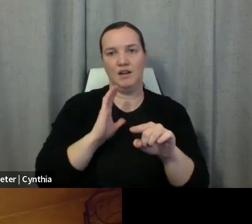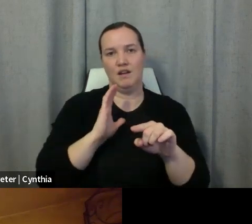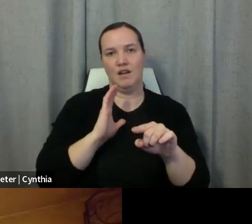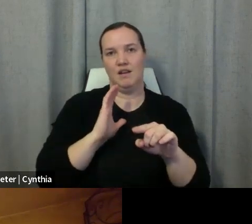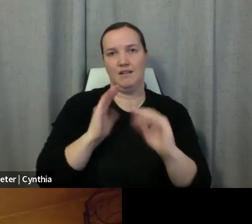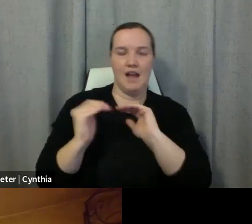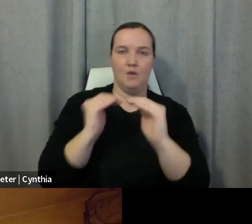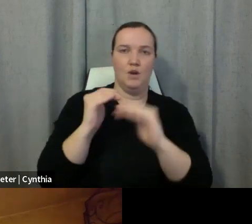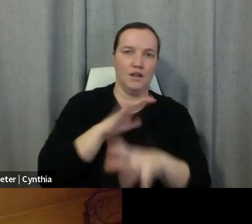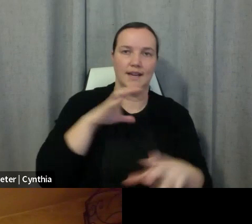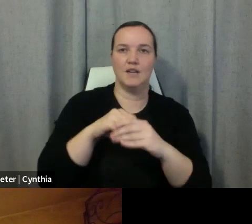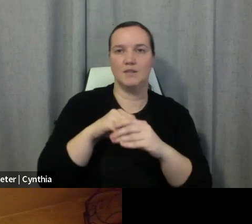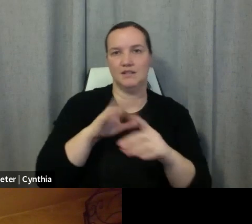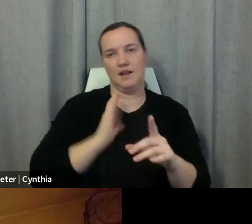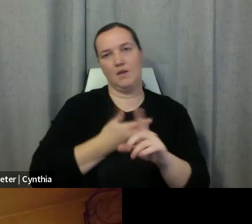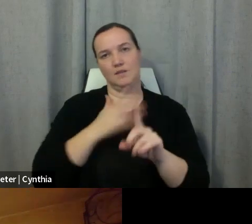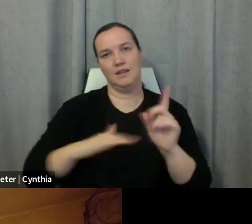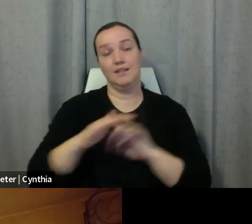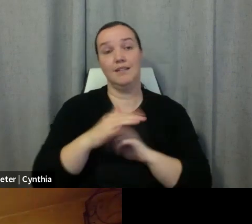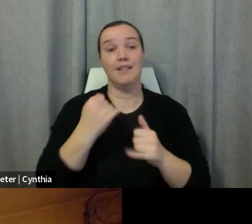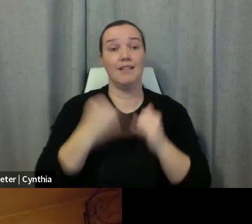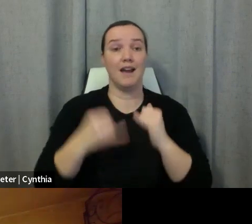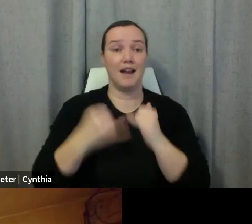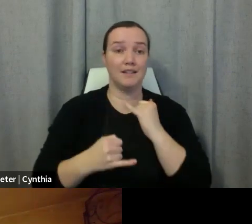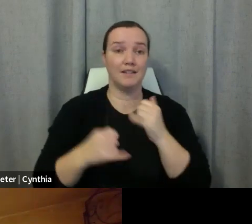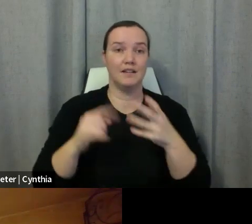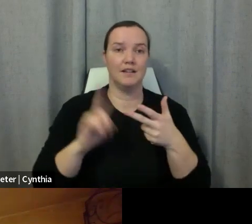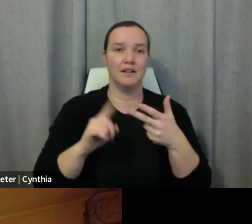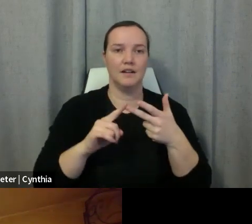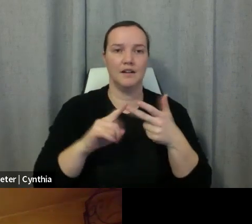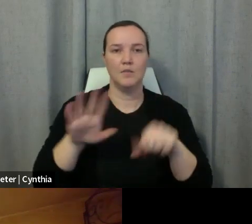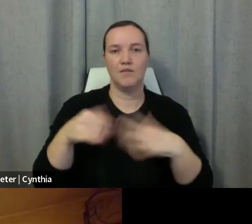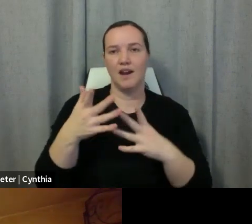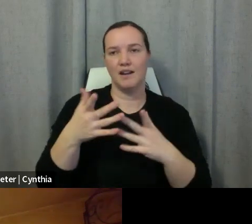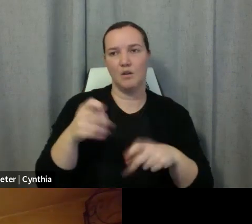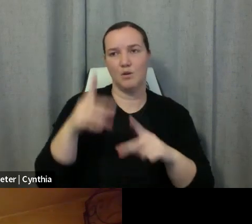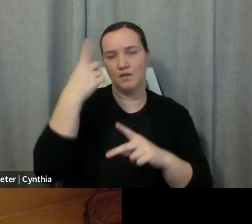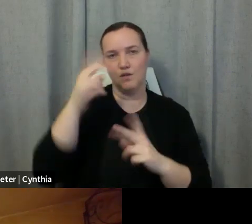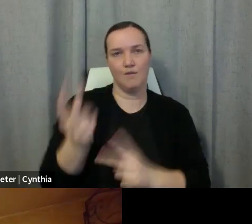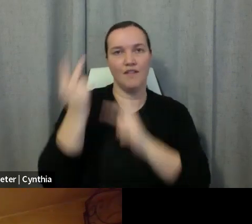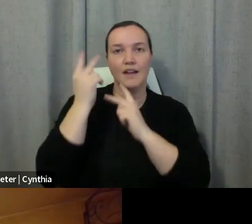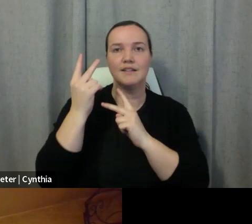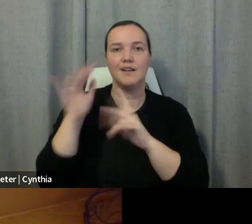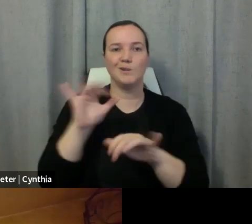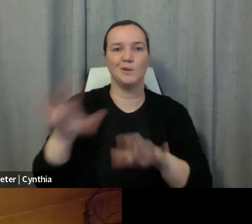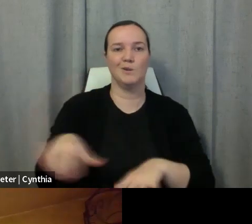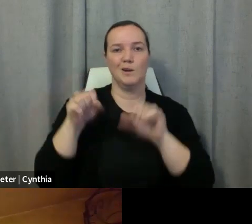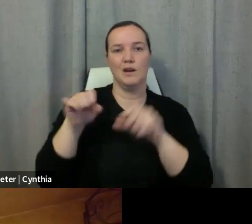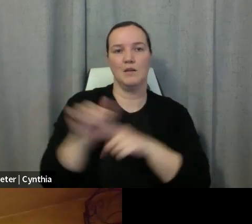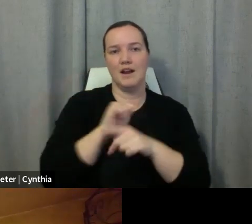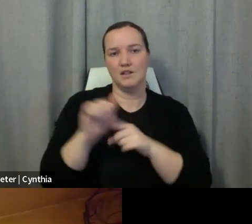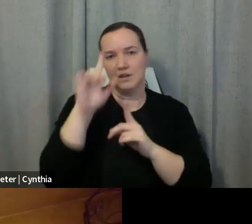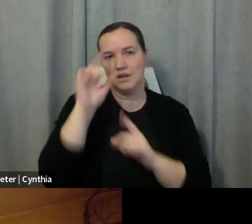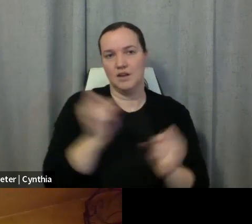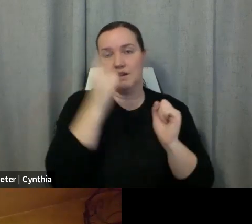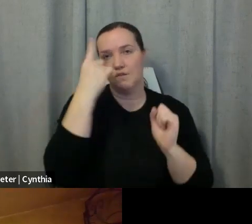equitable engagements in our spaces. And then lastly, it's having a chance to reflect on and practice strategies for how we really give and